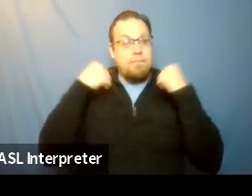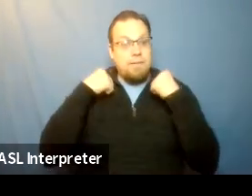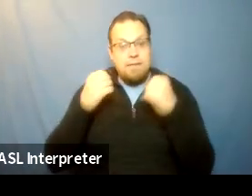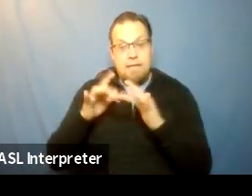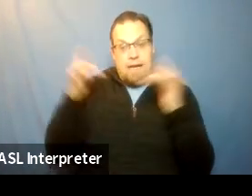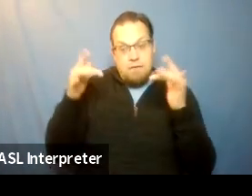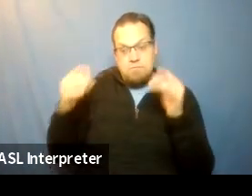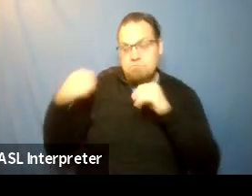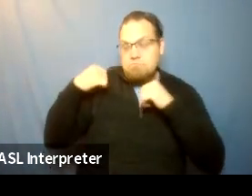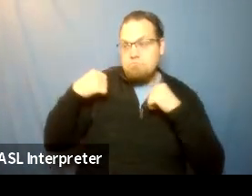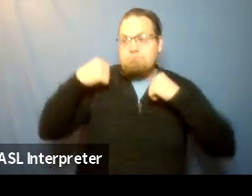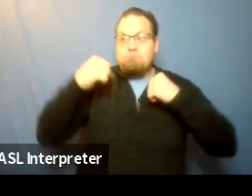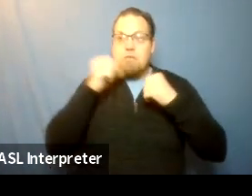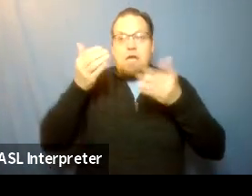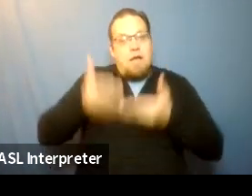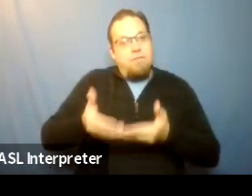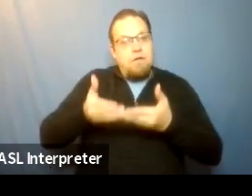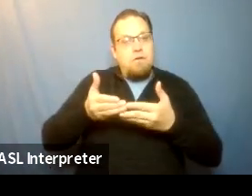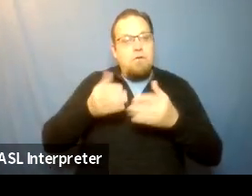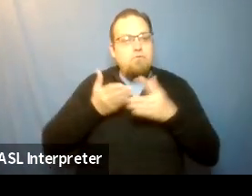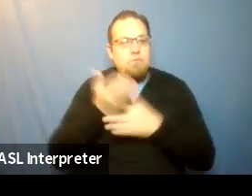suggested, and we move through our day with just what we need.